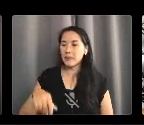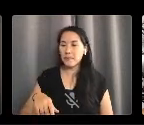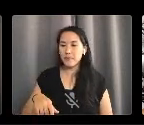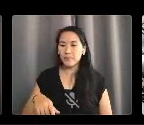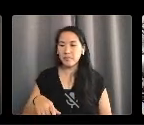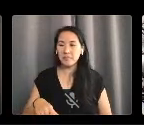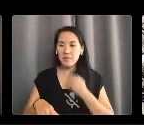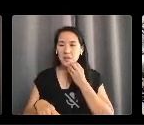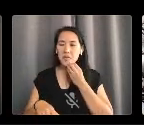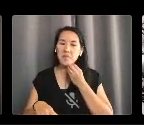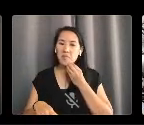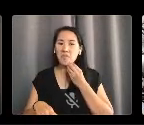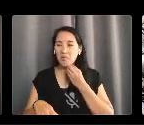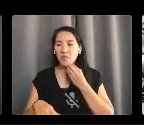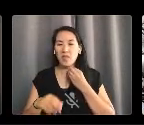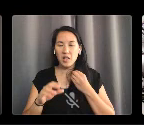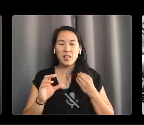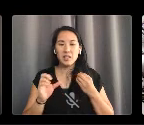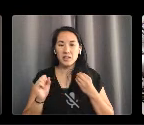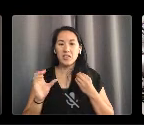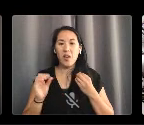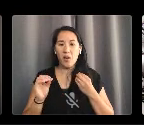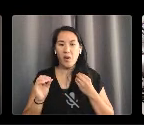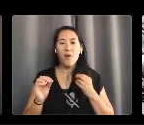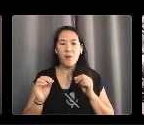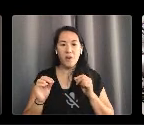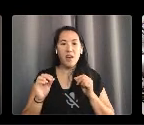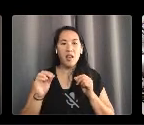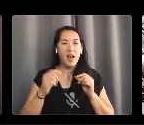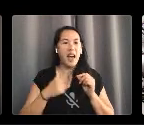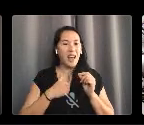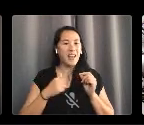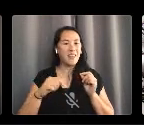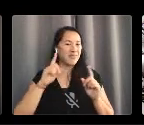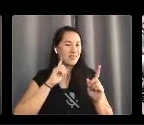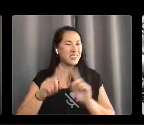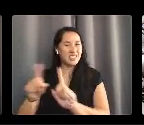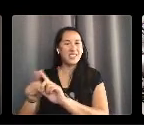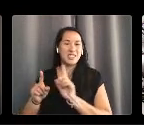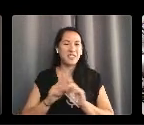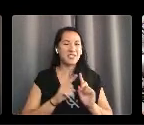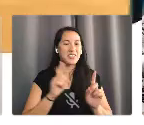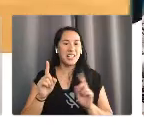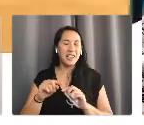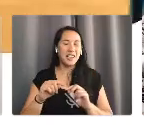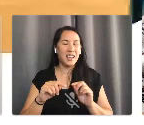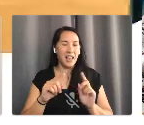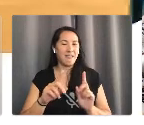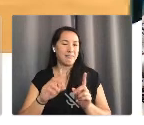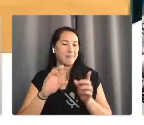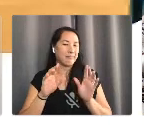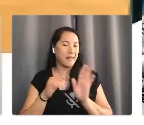talk about the solution, let me share another experience to highlight an instance of microaggression. About 18 years ago, I